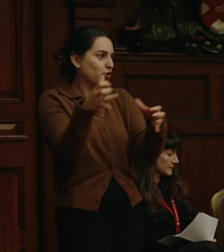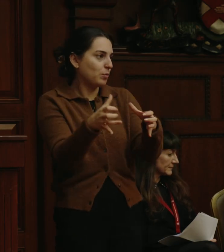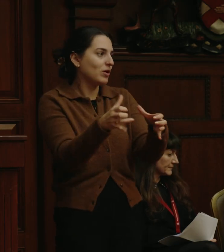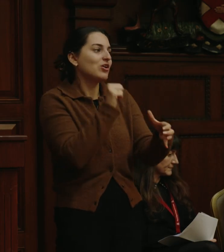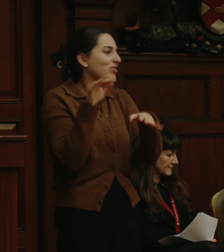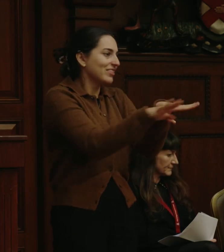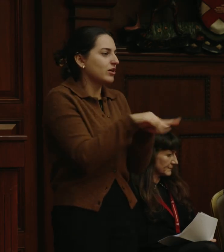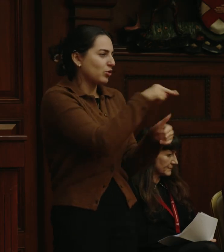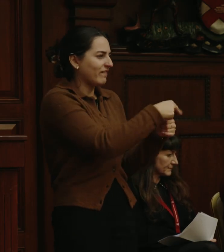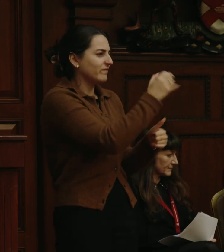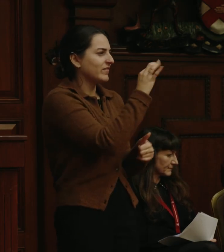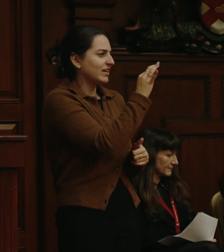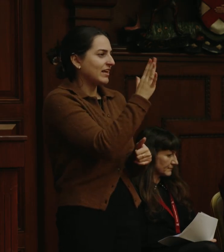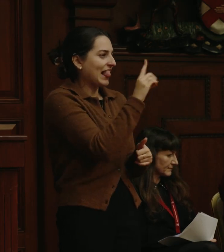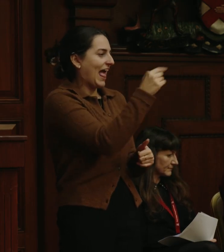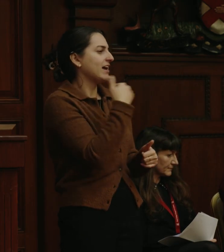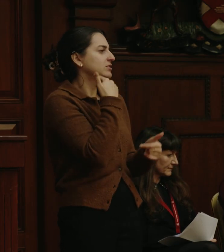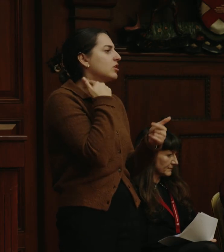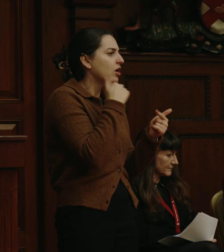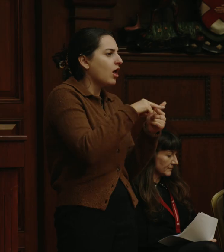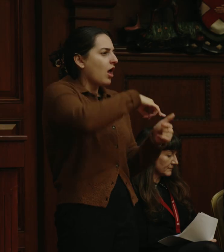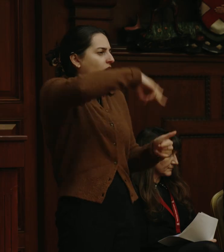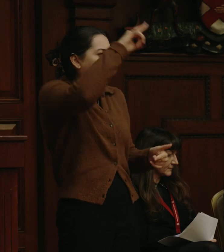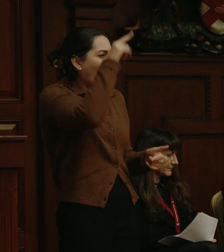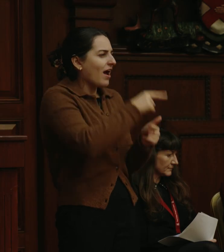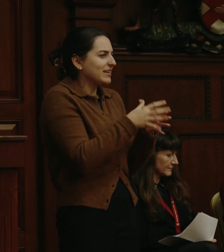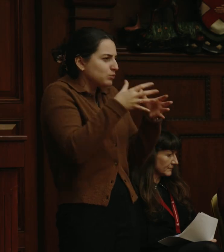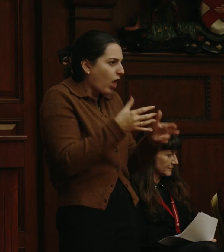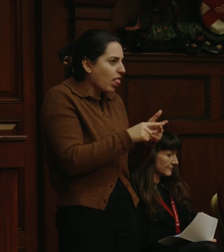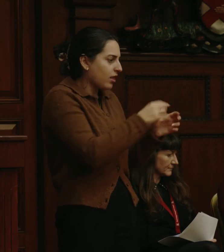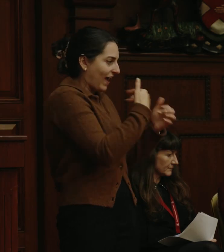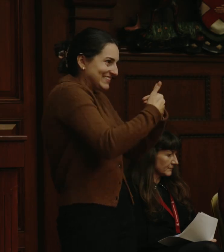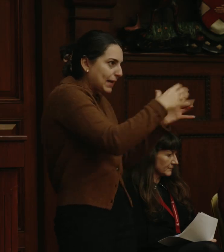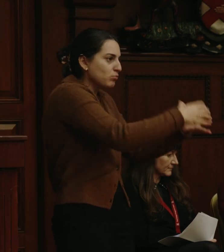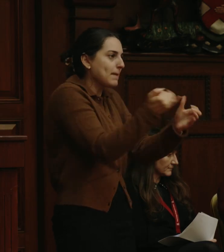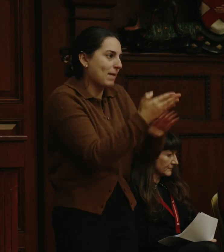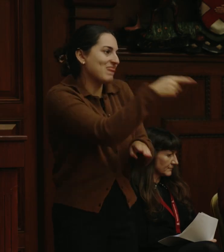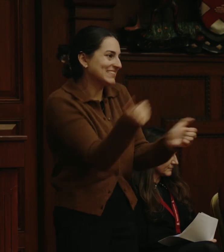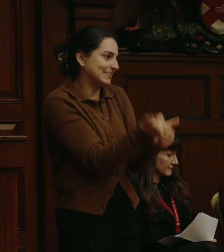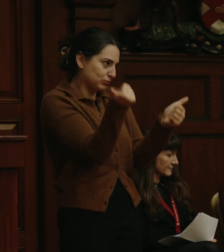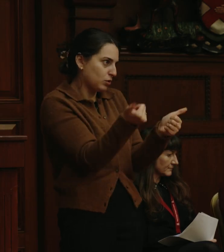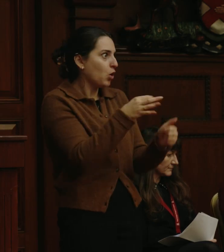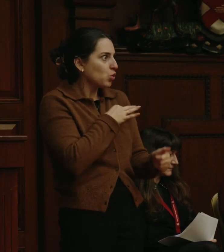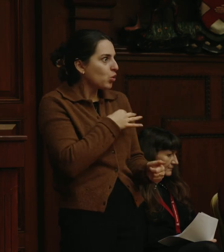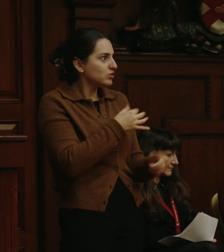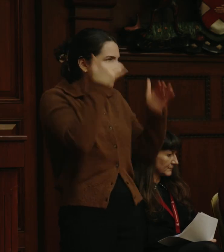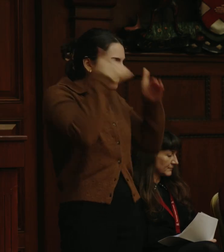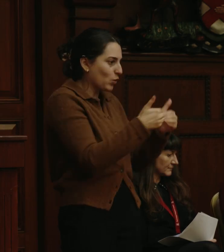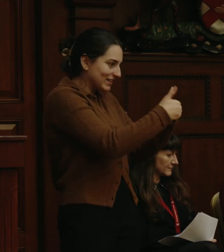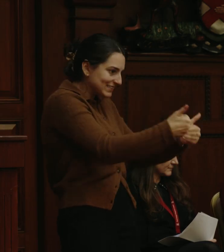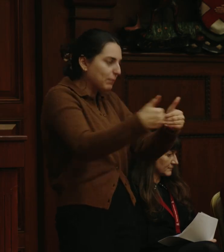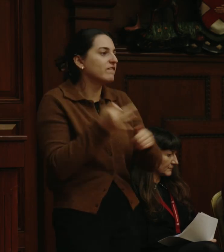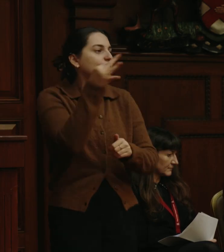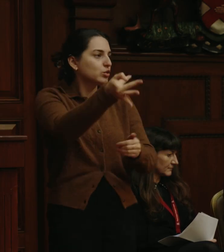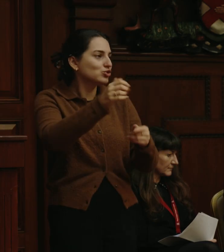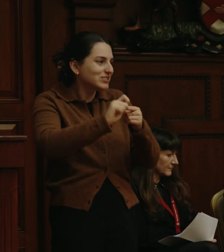mainly had glandular, high inflammatory state. So it is looking at that. And I think that's really good, because then future